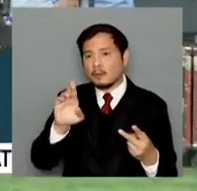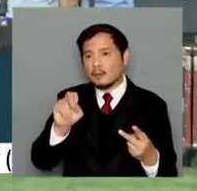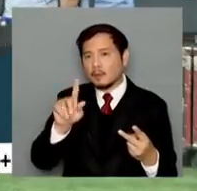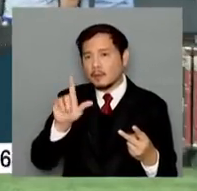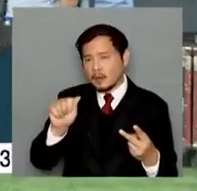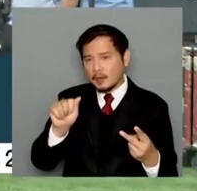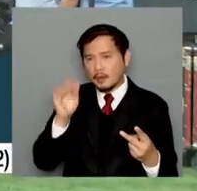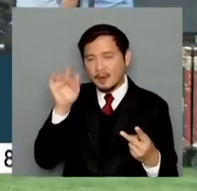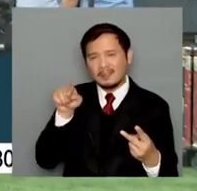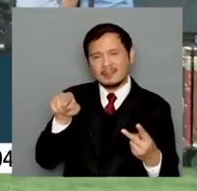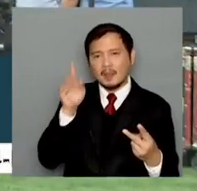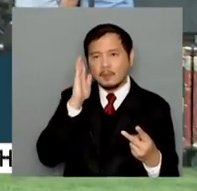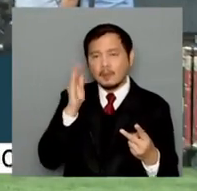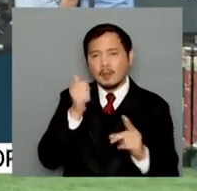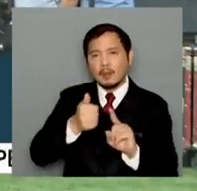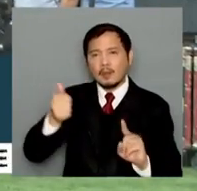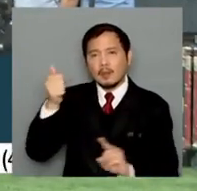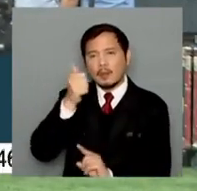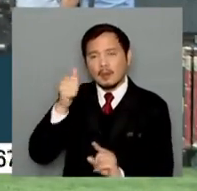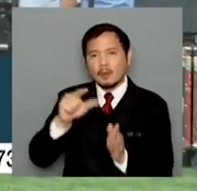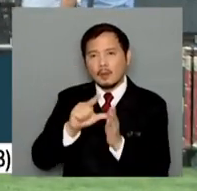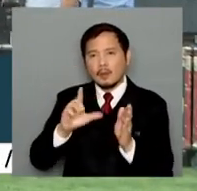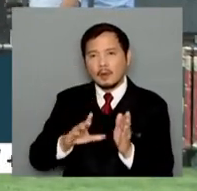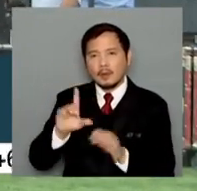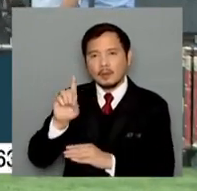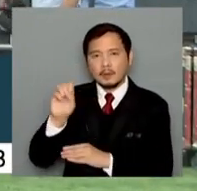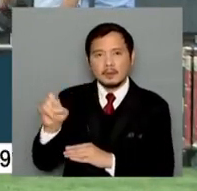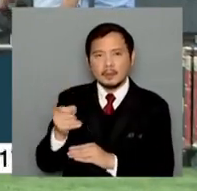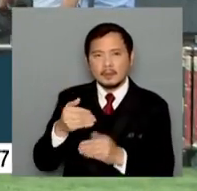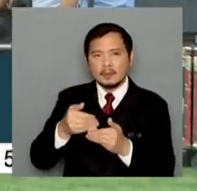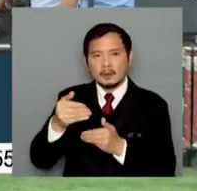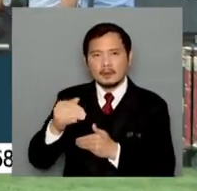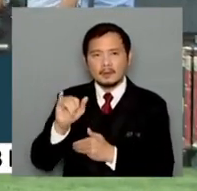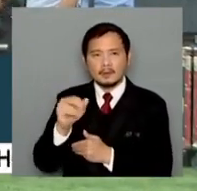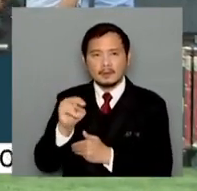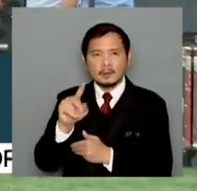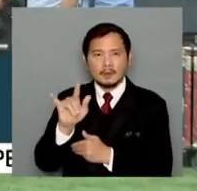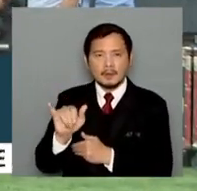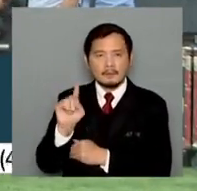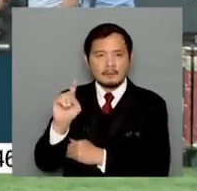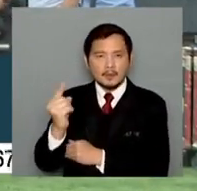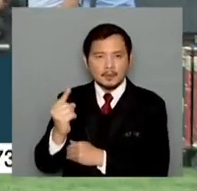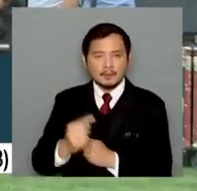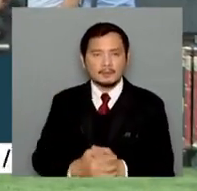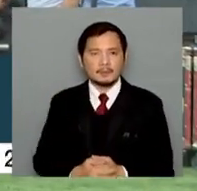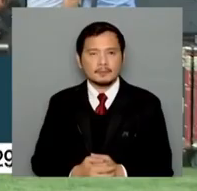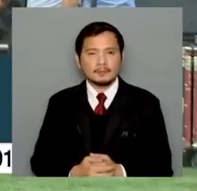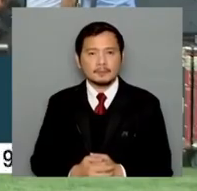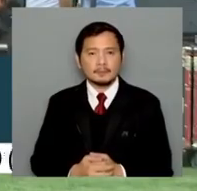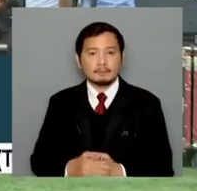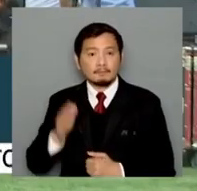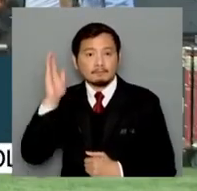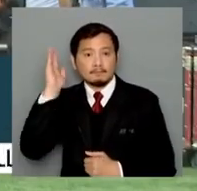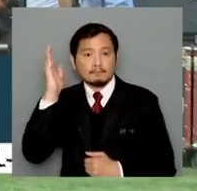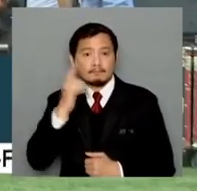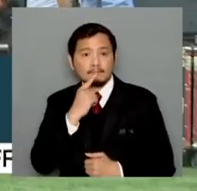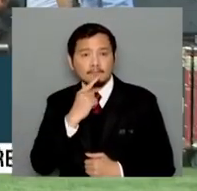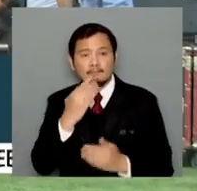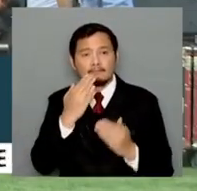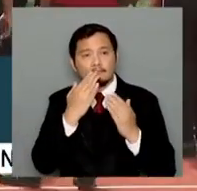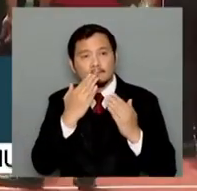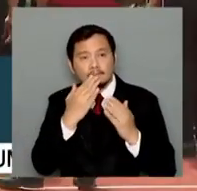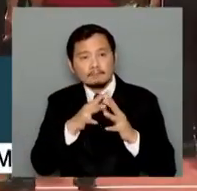justice secretary come July 1st. Hermina, aside from thanking Caviteños for their support